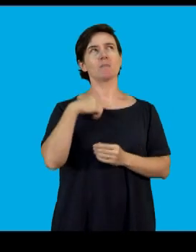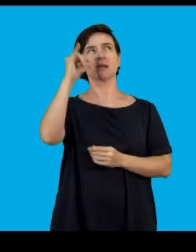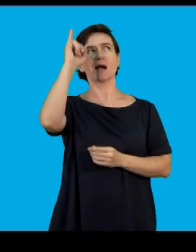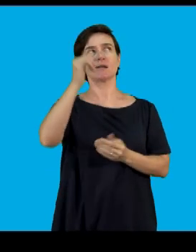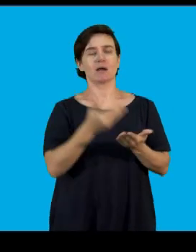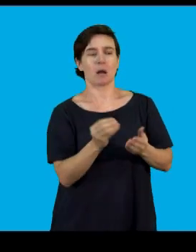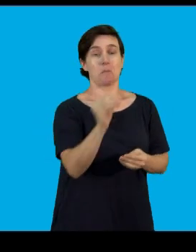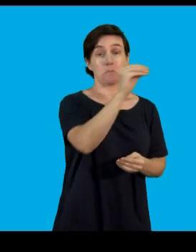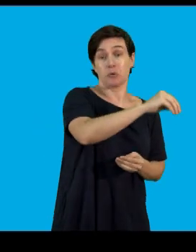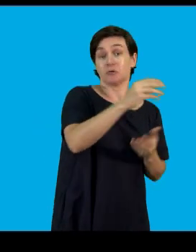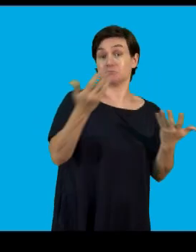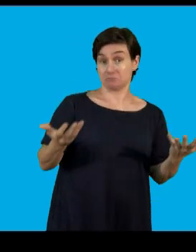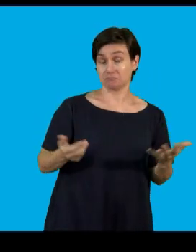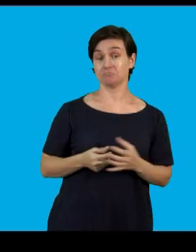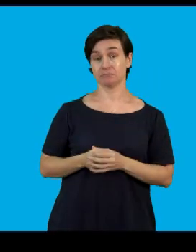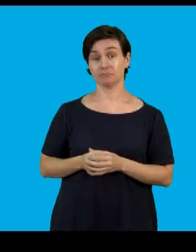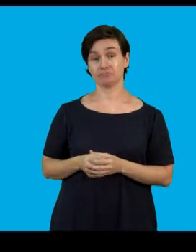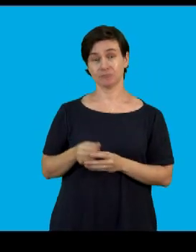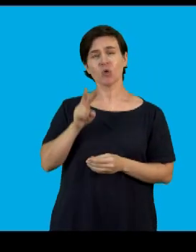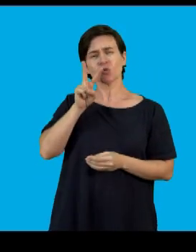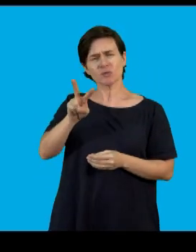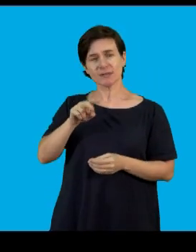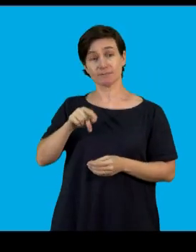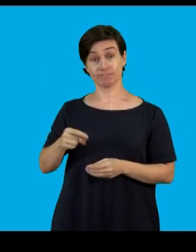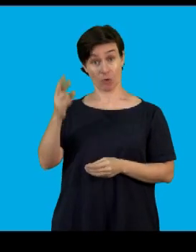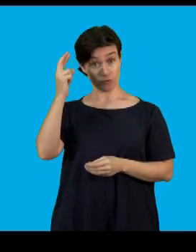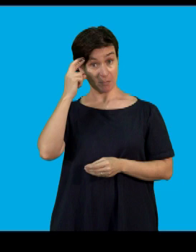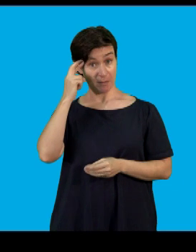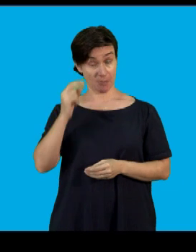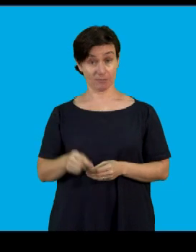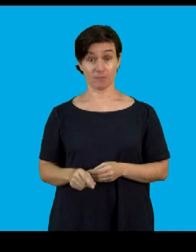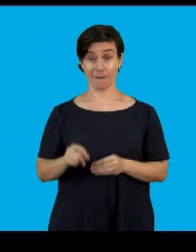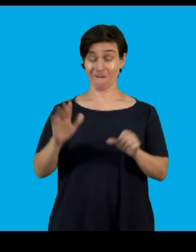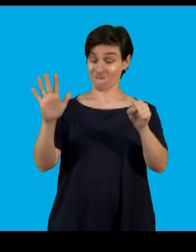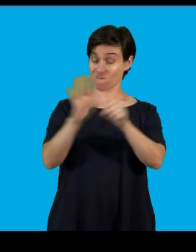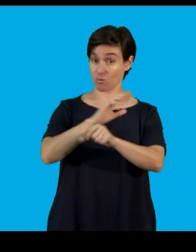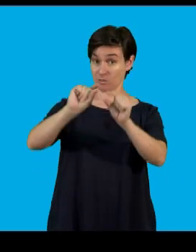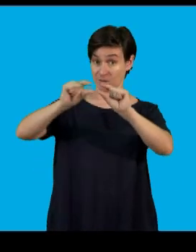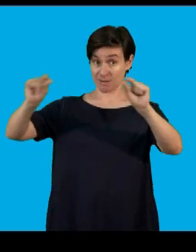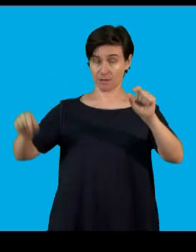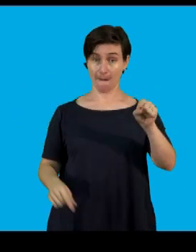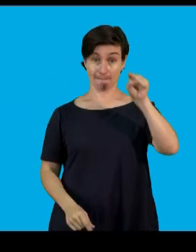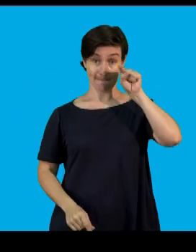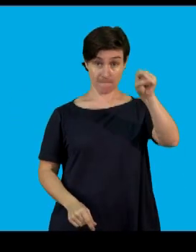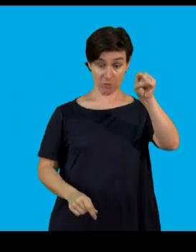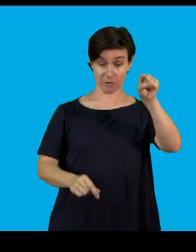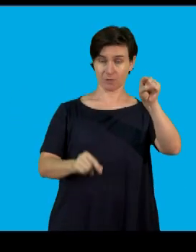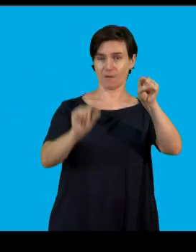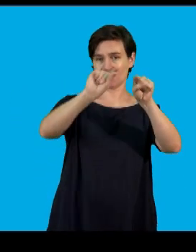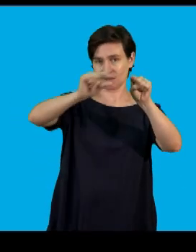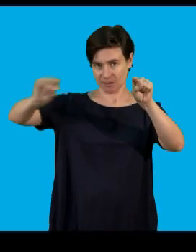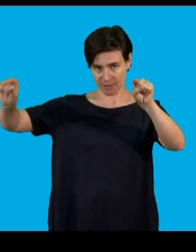for new ideas. I hope you can see what we did here. We're writing full sentences and